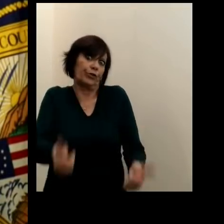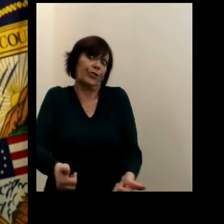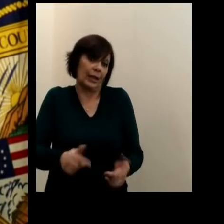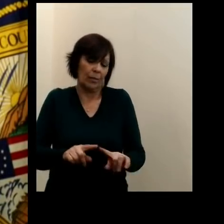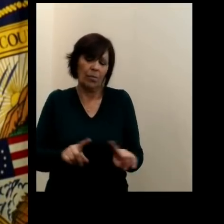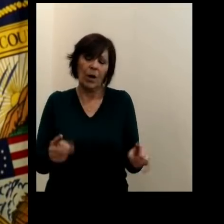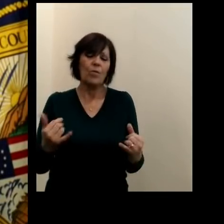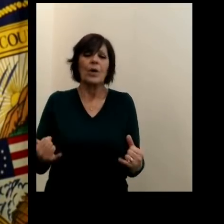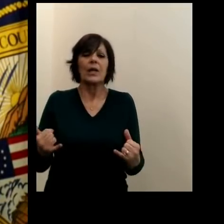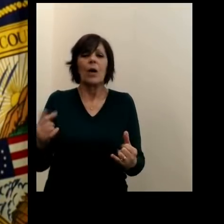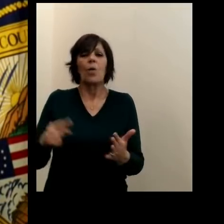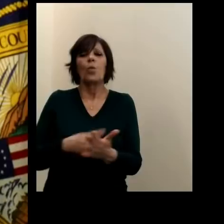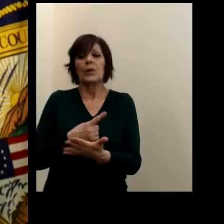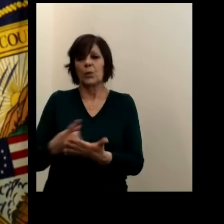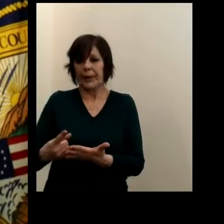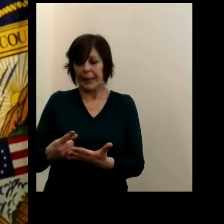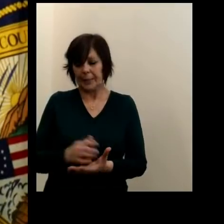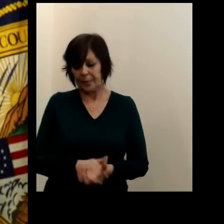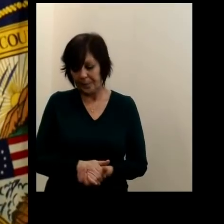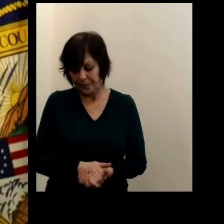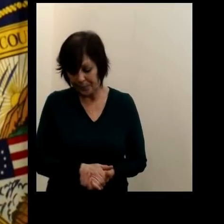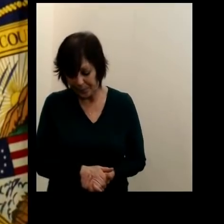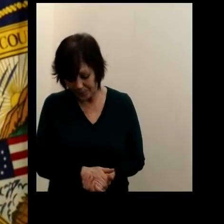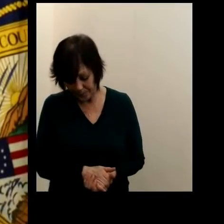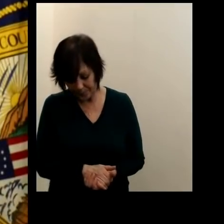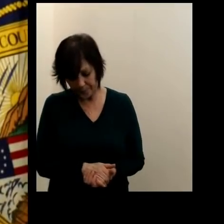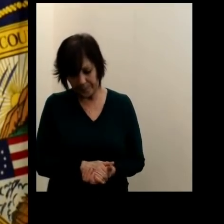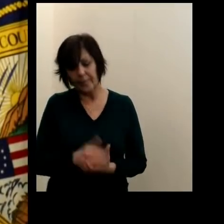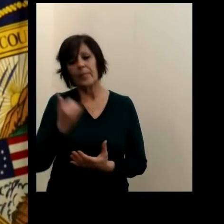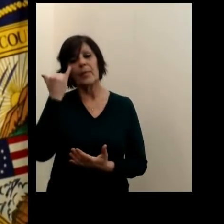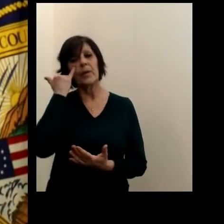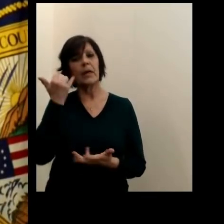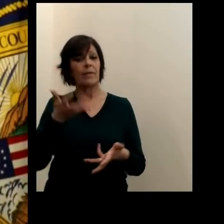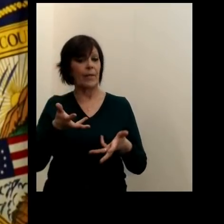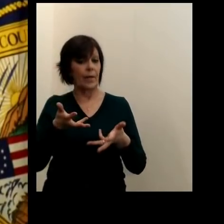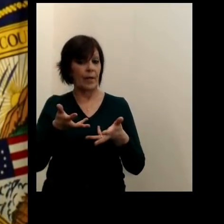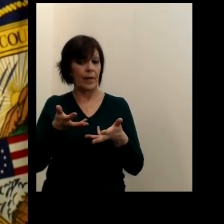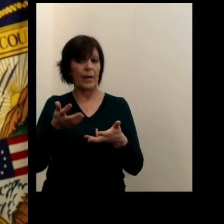right now we only get doses once a week. And then if there are extra